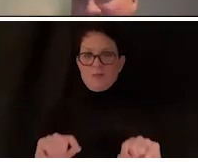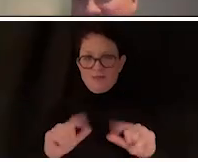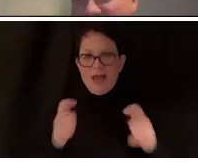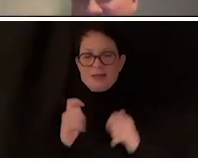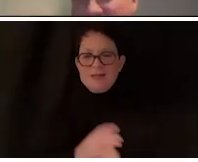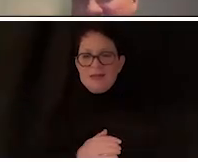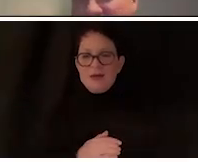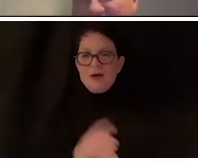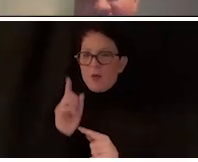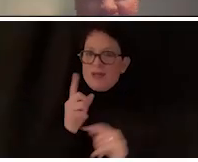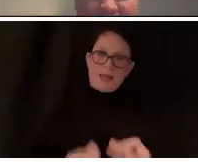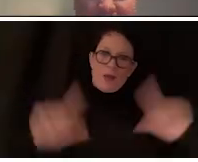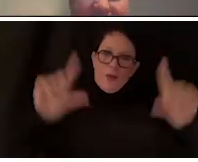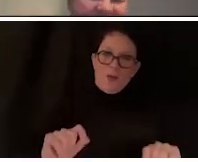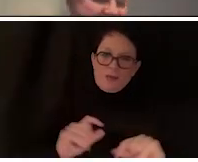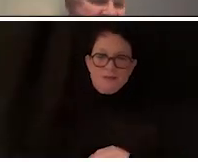Only for a second.